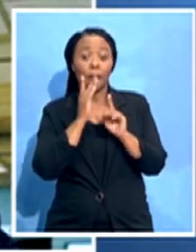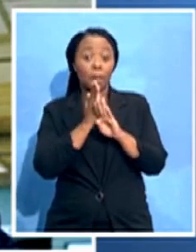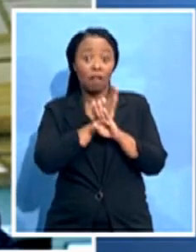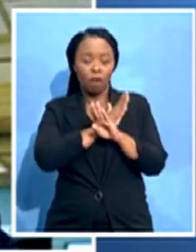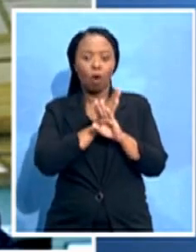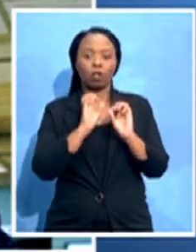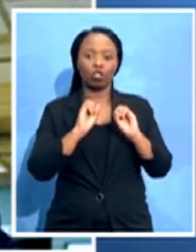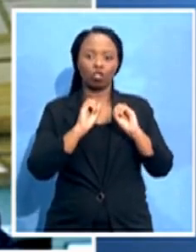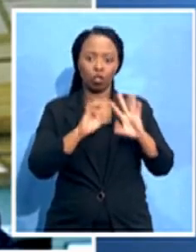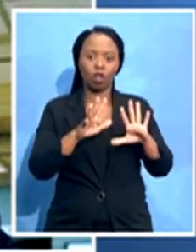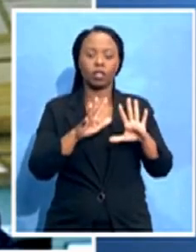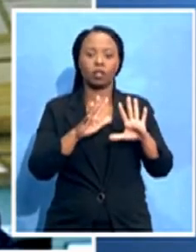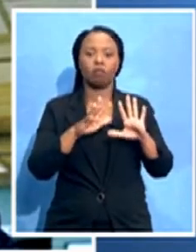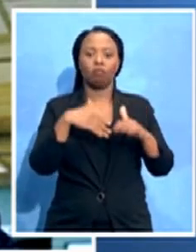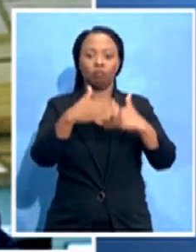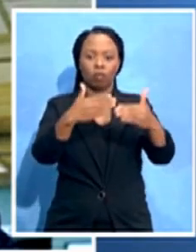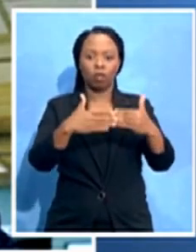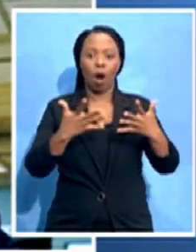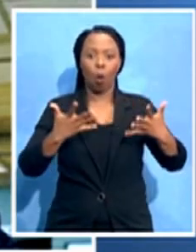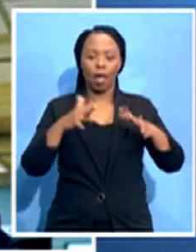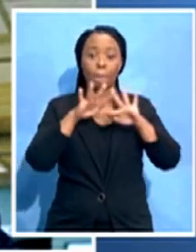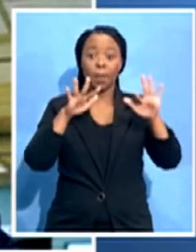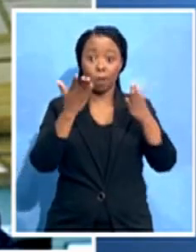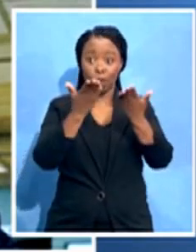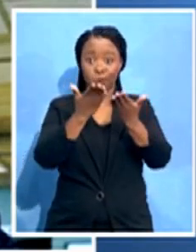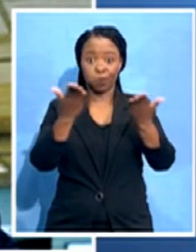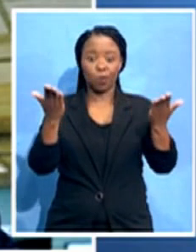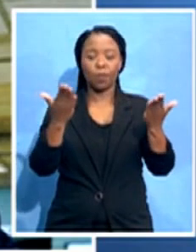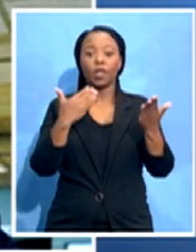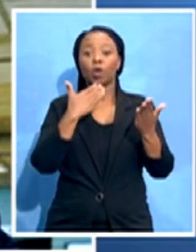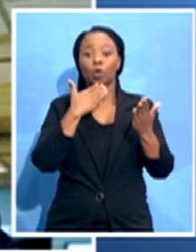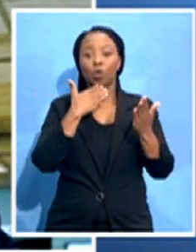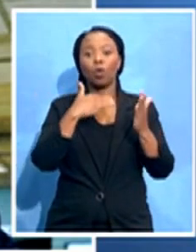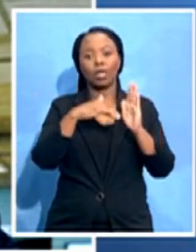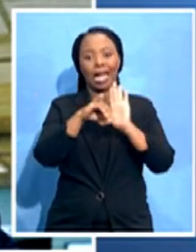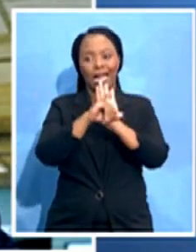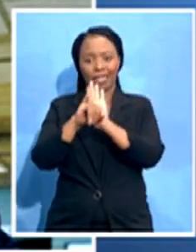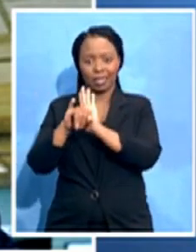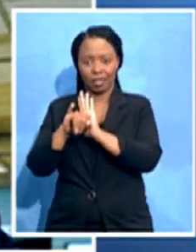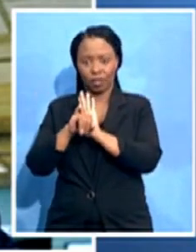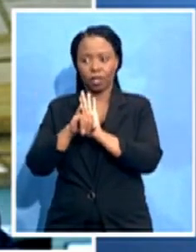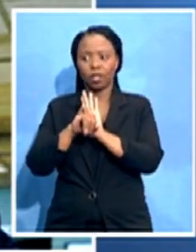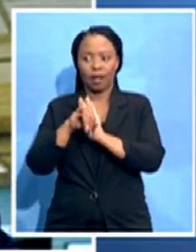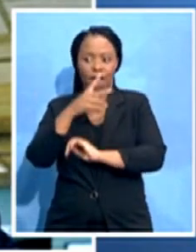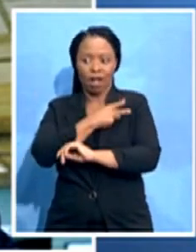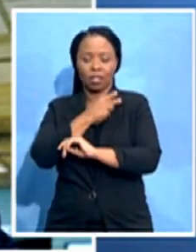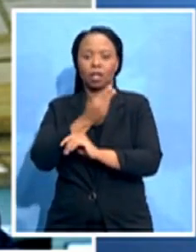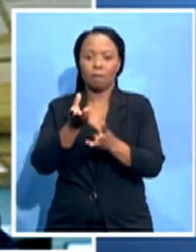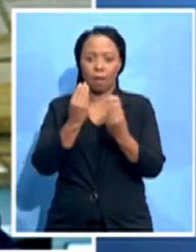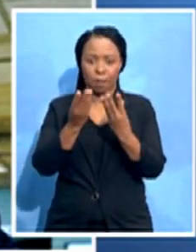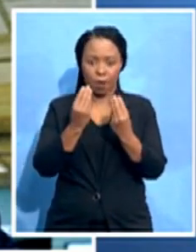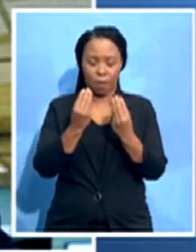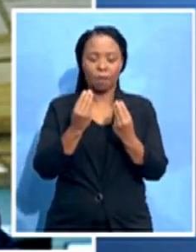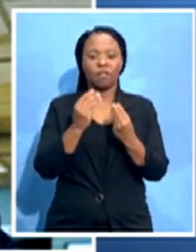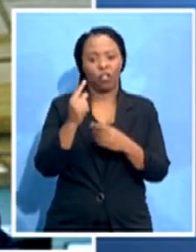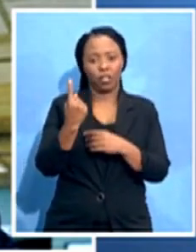people who will be identified to receive the vaccine first. We know that there's currently